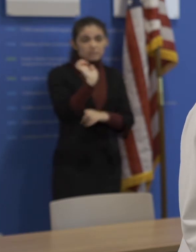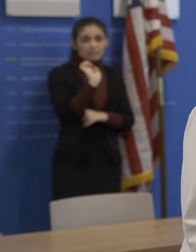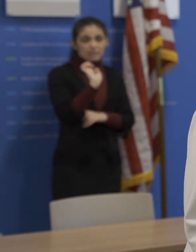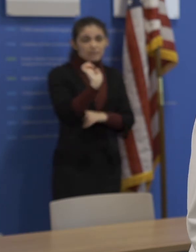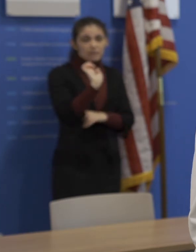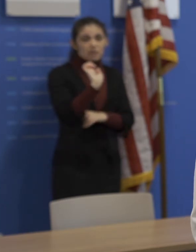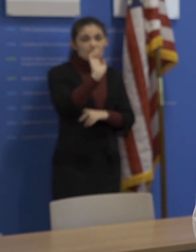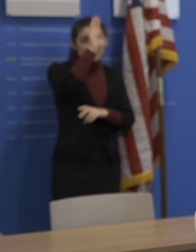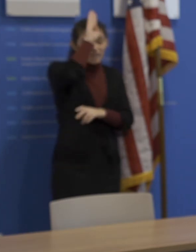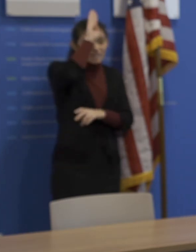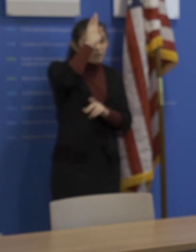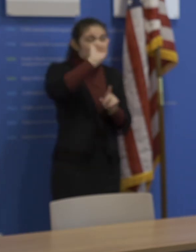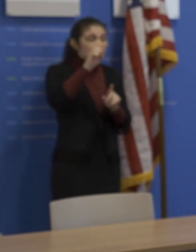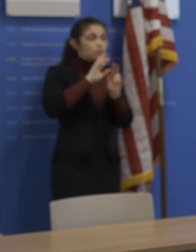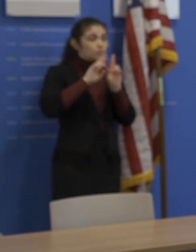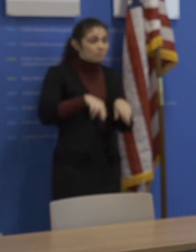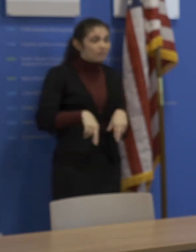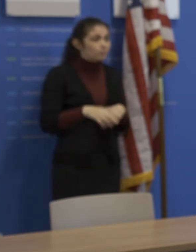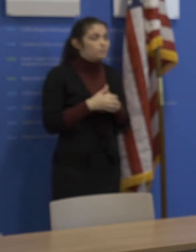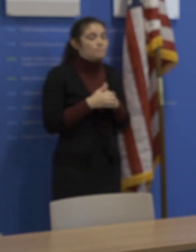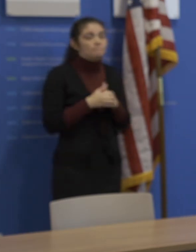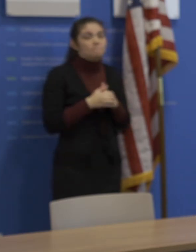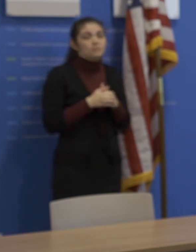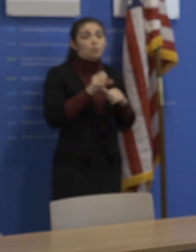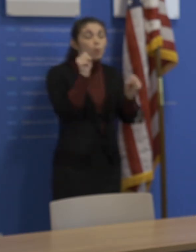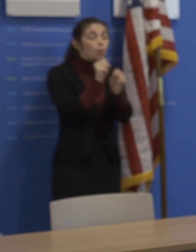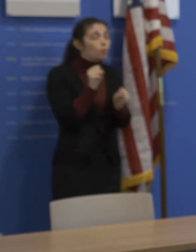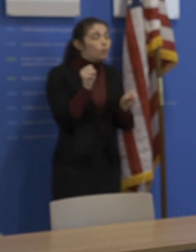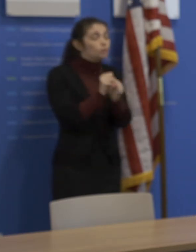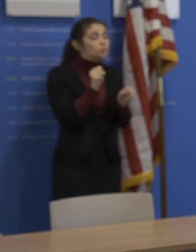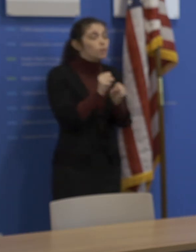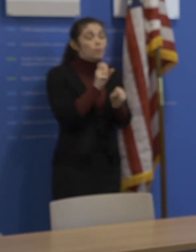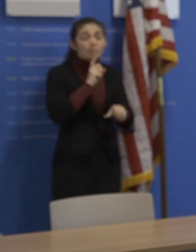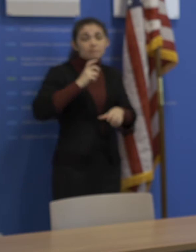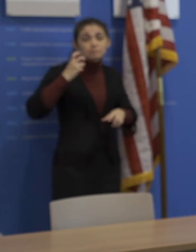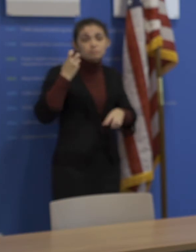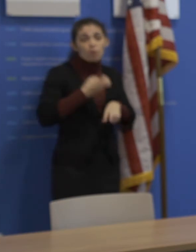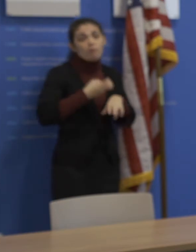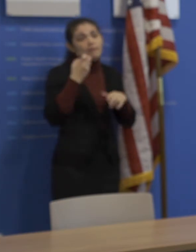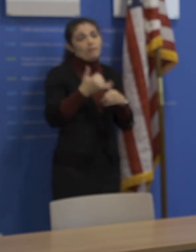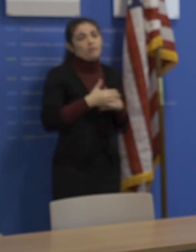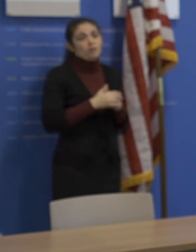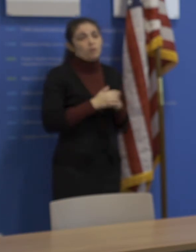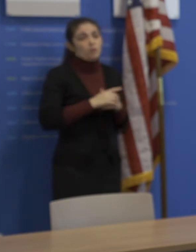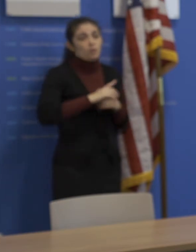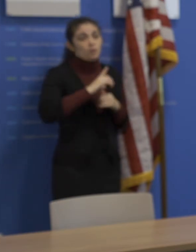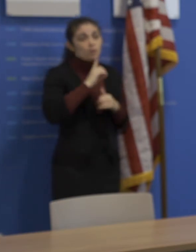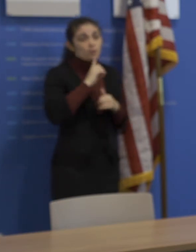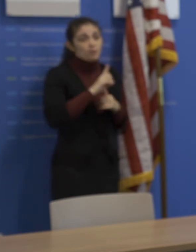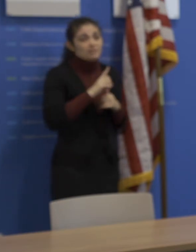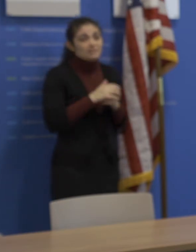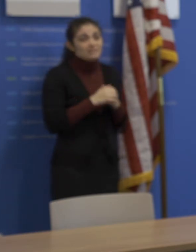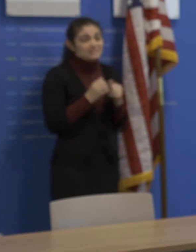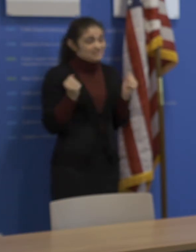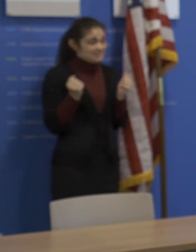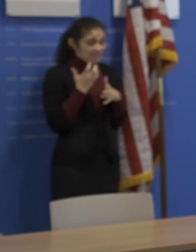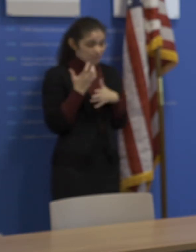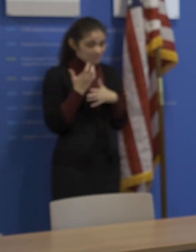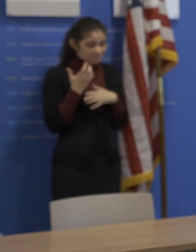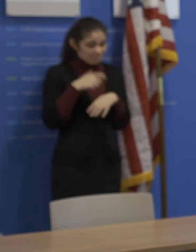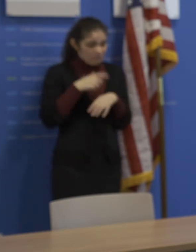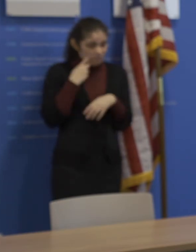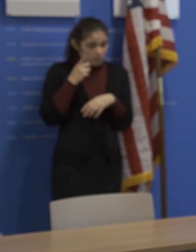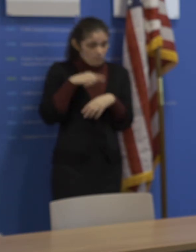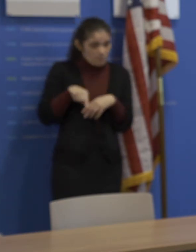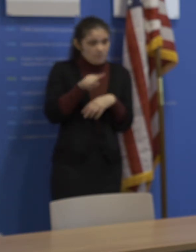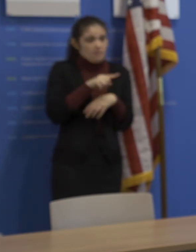services, firefighters, first responders. They're working so very hard, and this is probably the scariest time